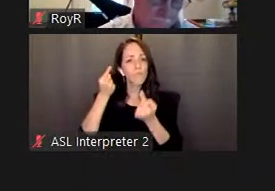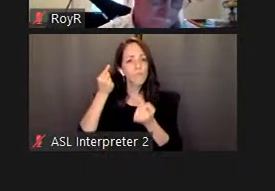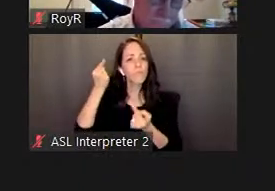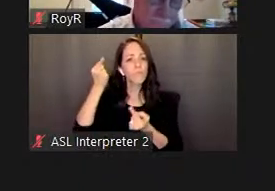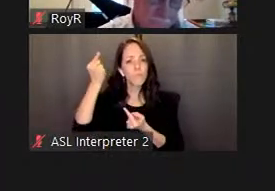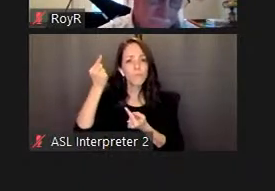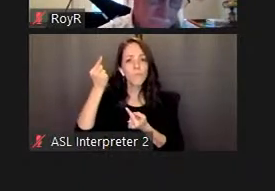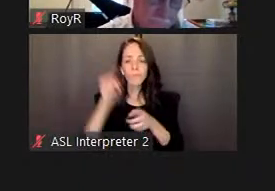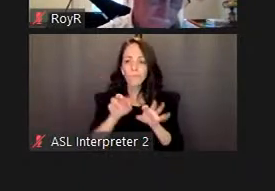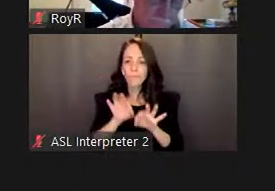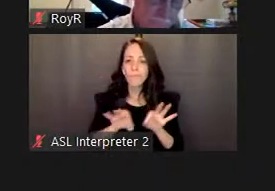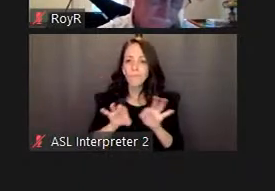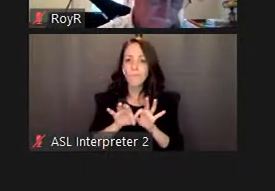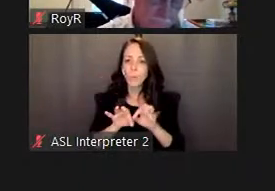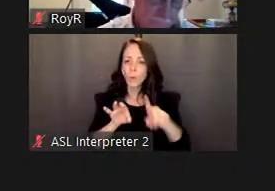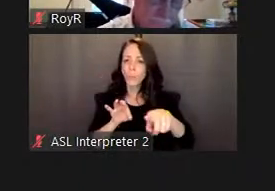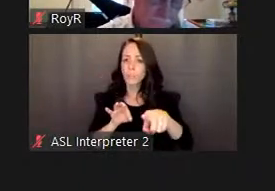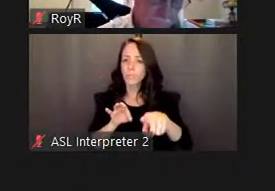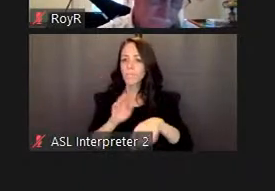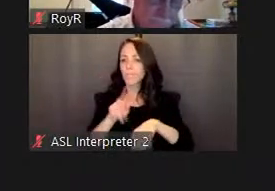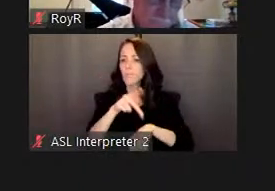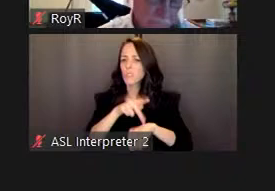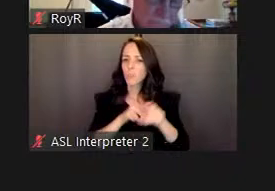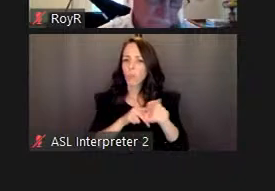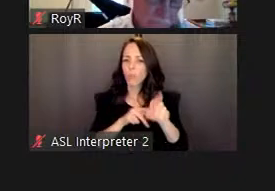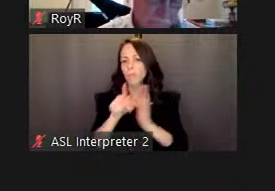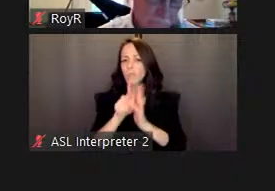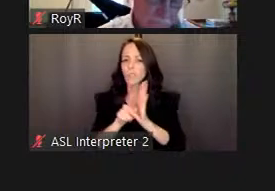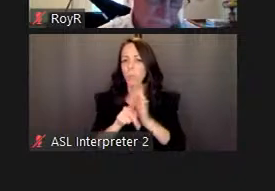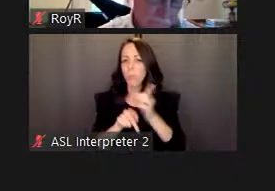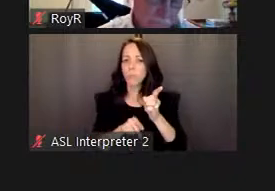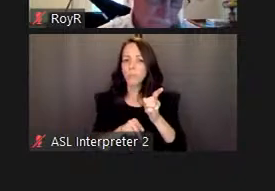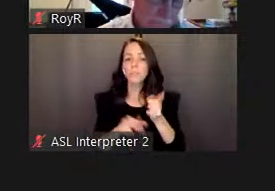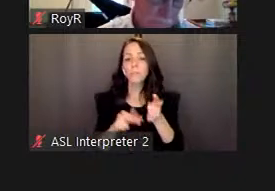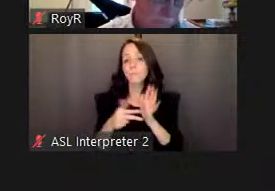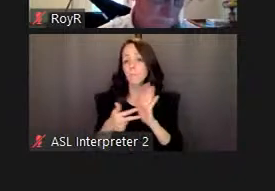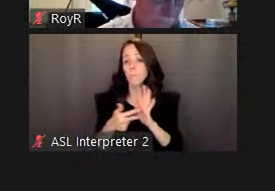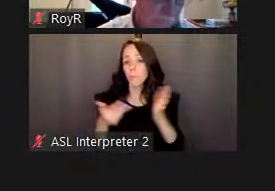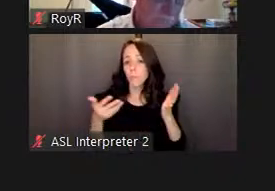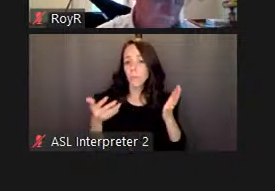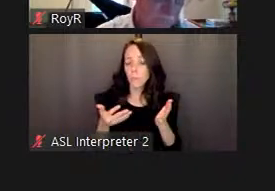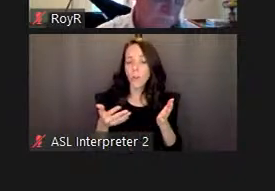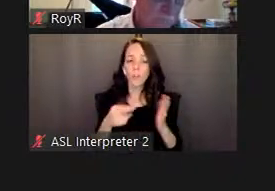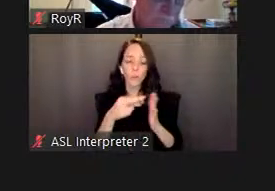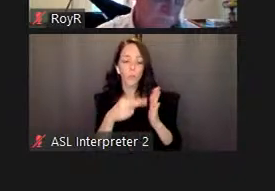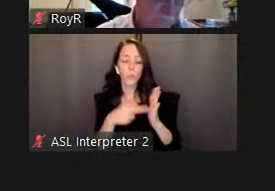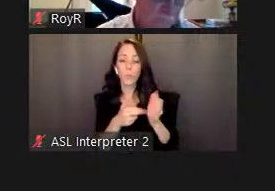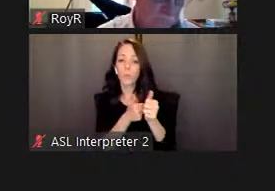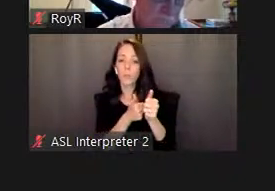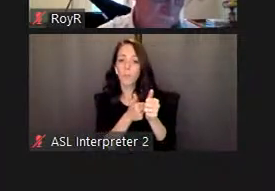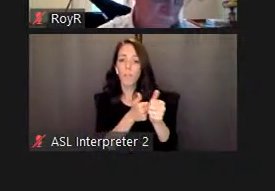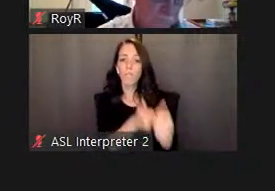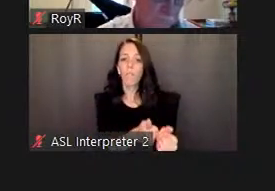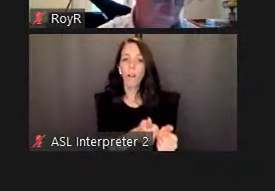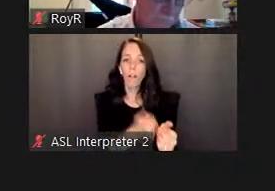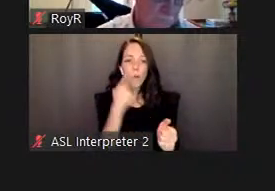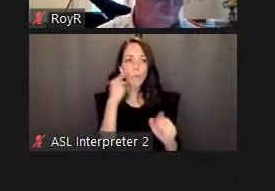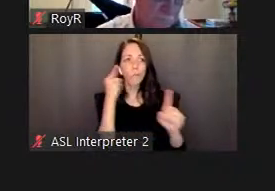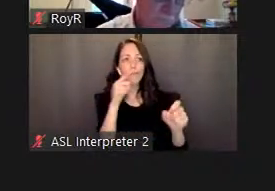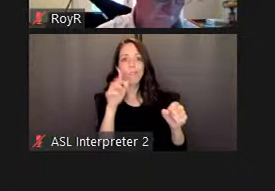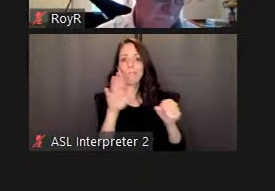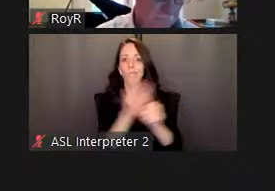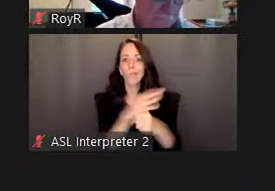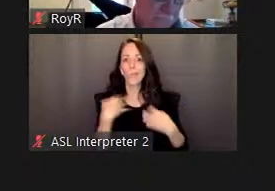core principles. And we can think of core principles as the rules that we follow to get to a full recovery from this